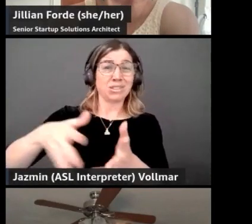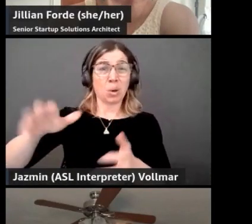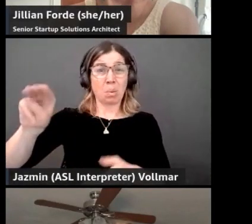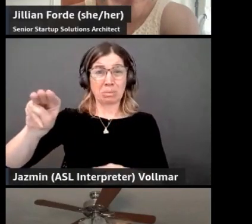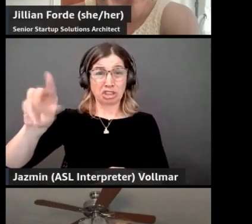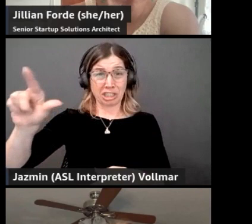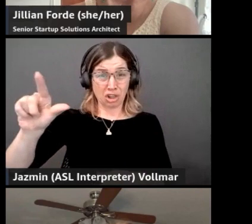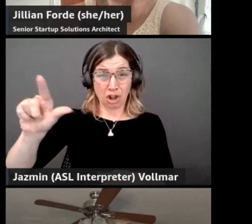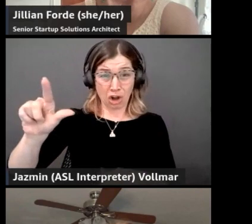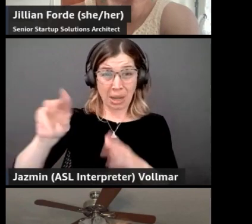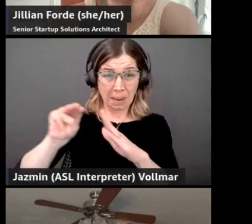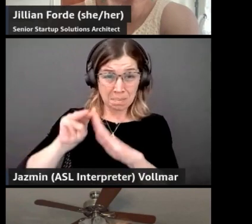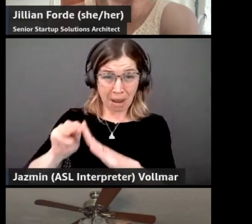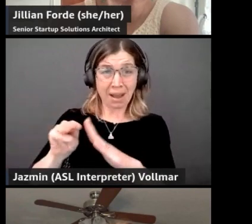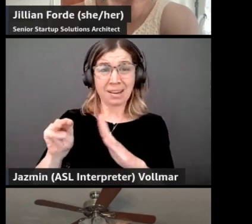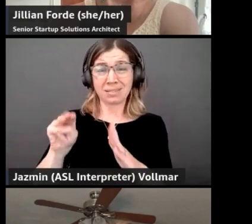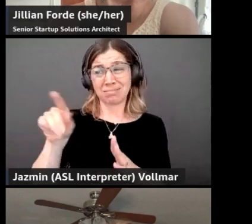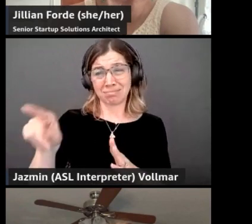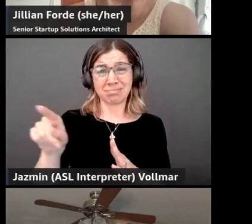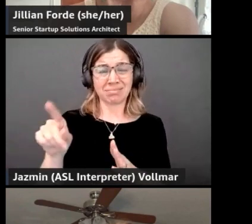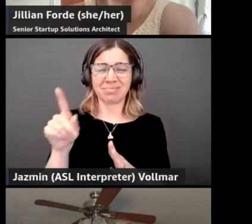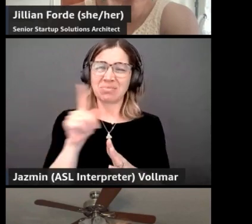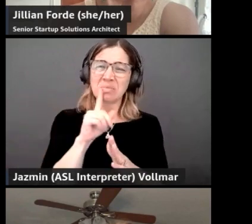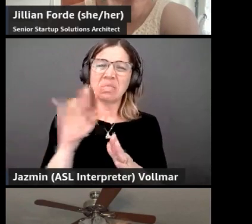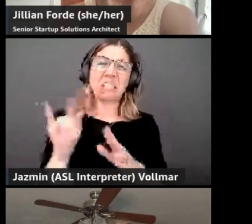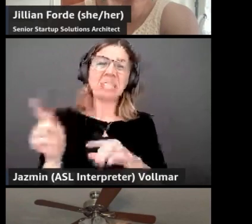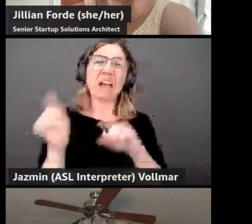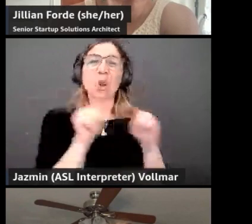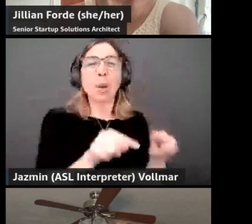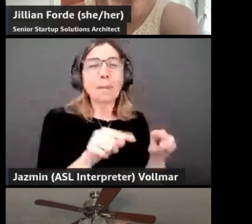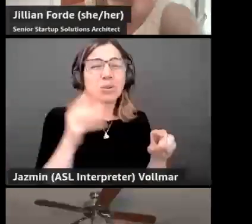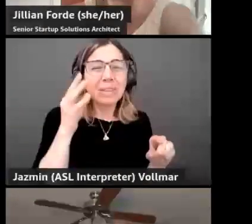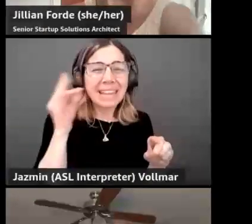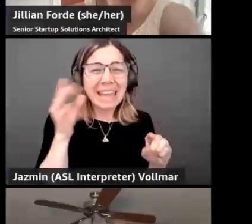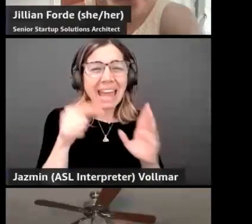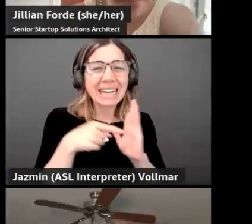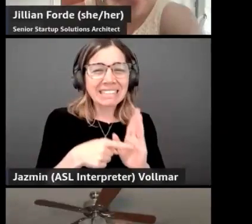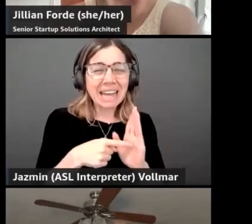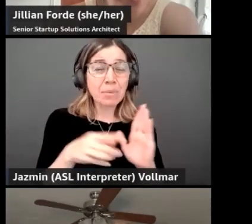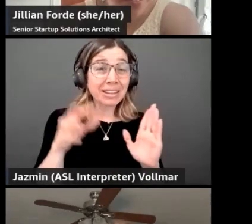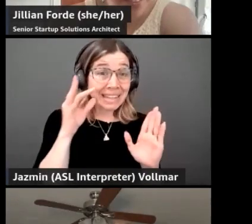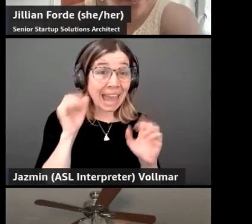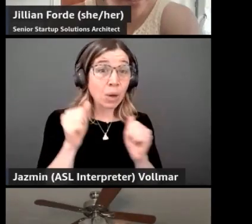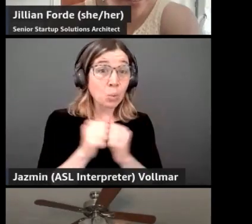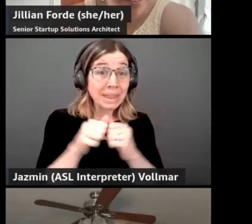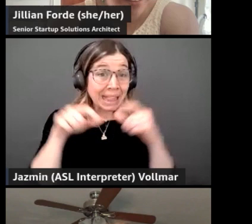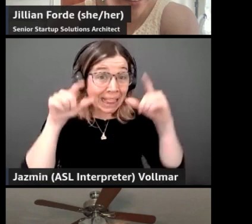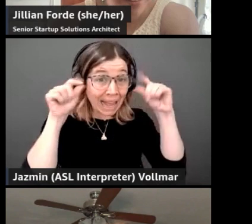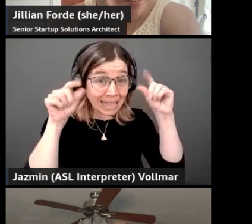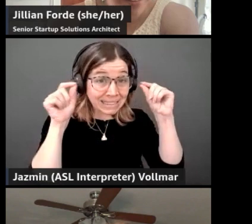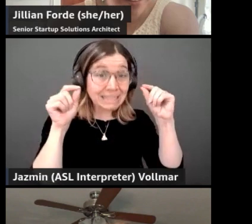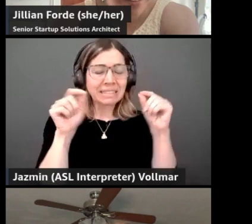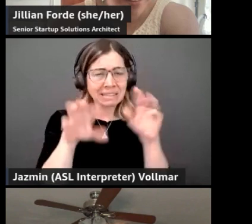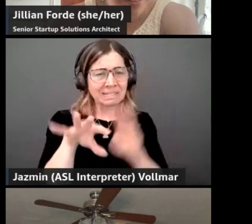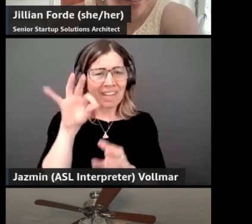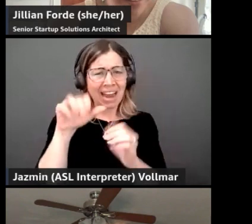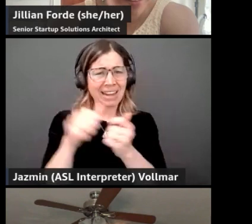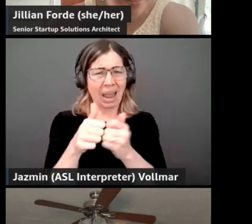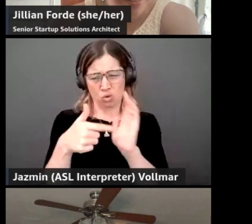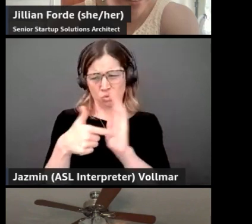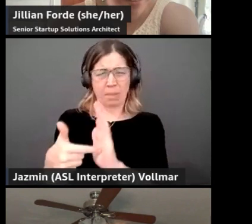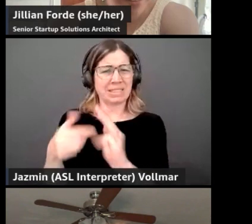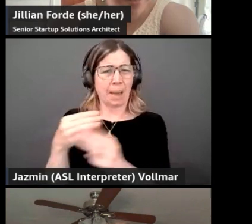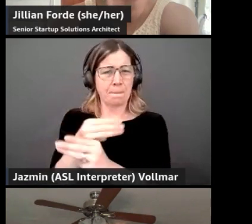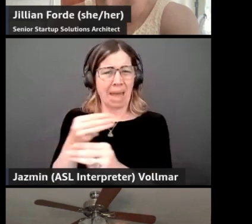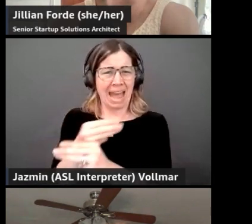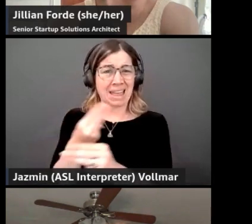model, effectively, it's like going back to the cat example. It's that we have a cat with glasses. We need to find a mathematical representation for the cat, and we send